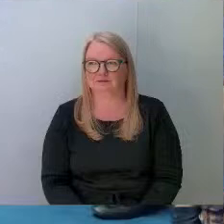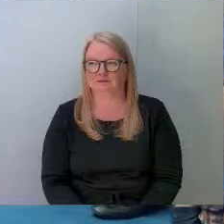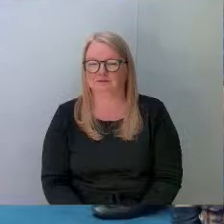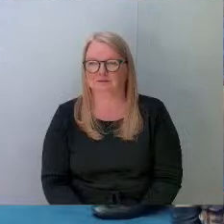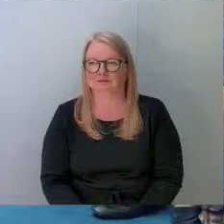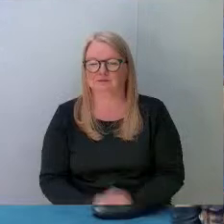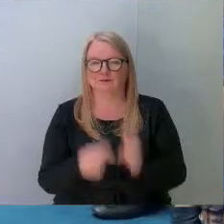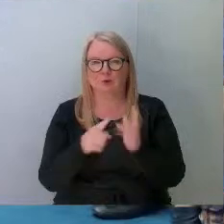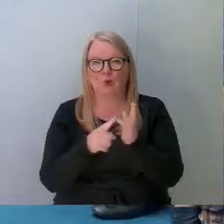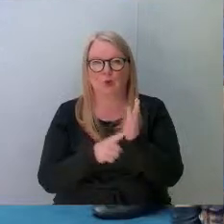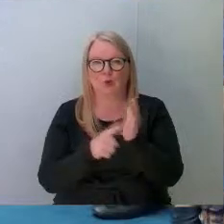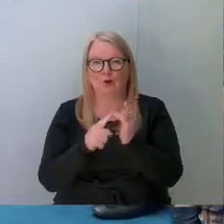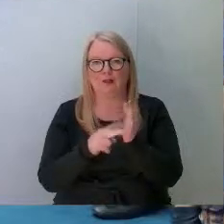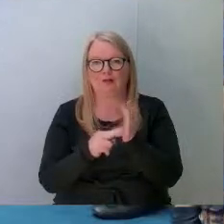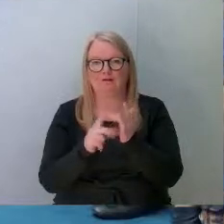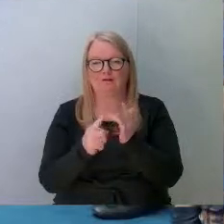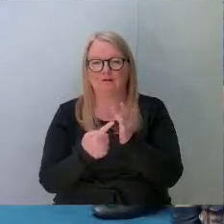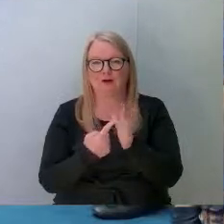Olivia Chalmers.